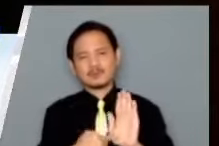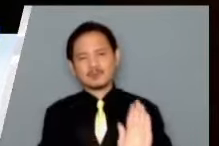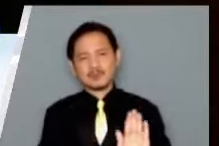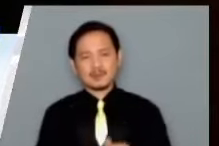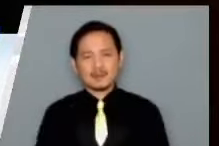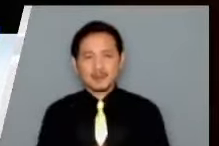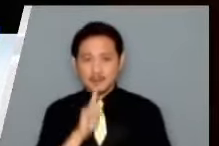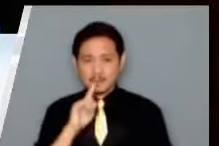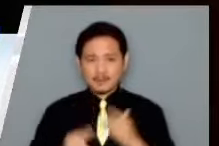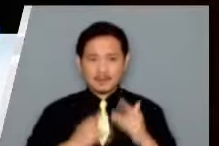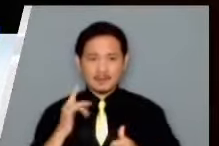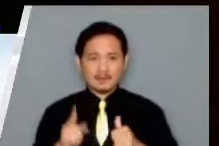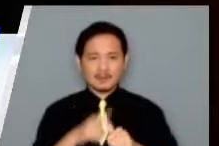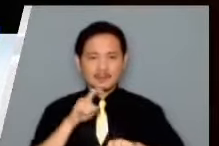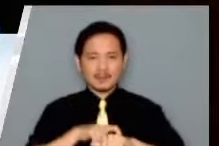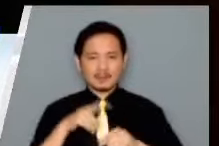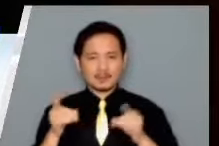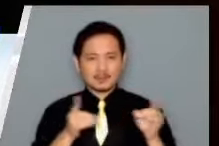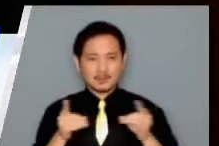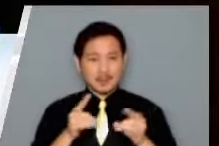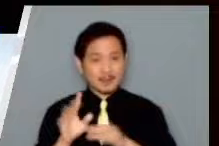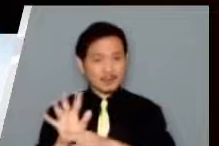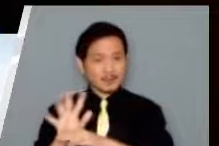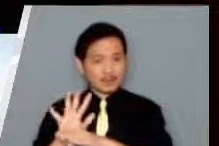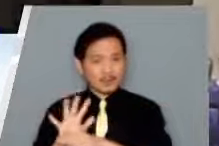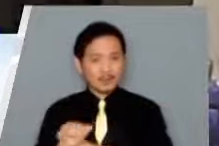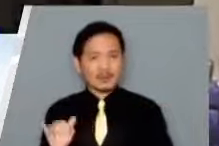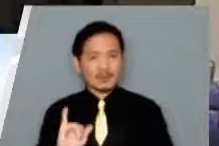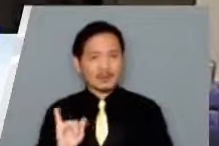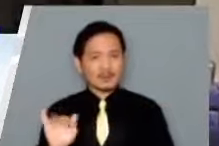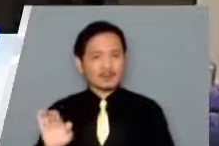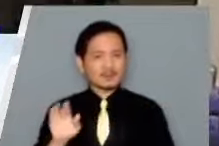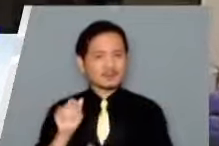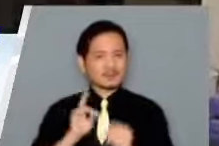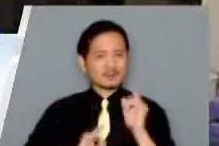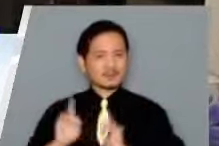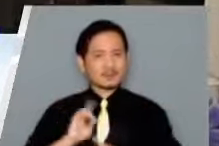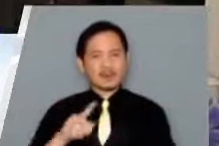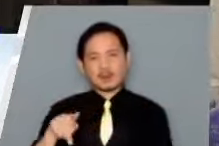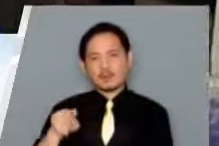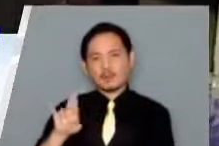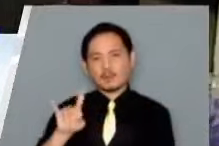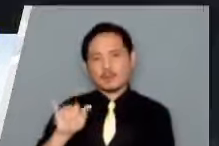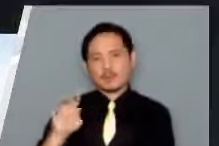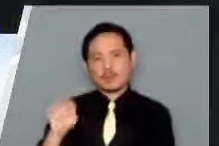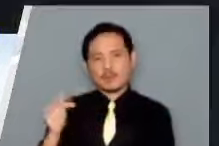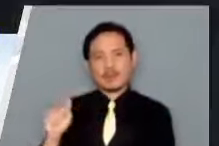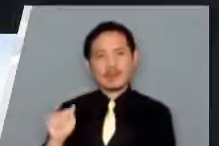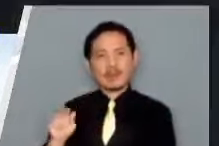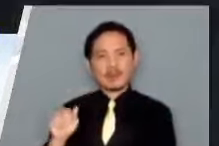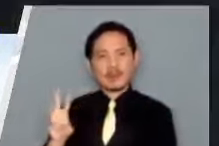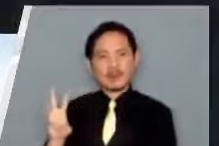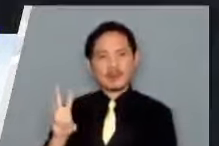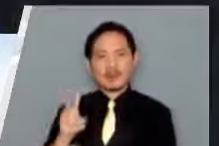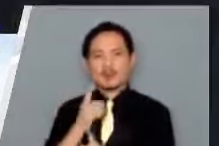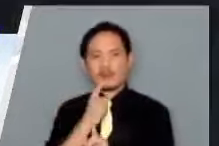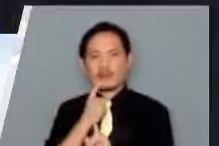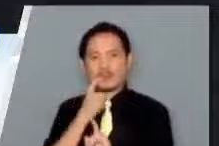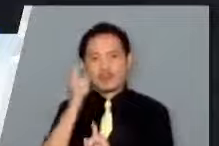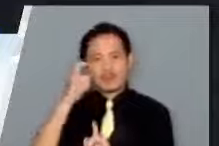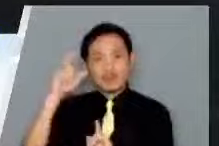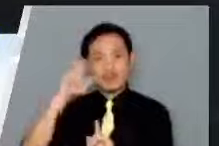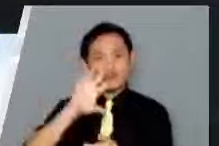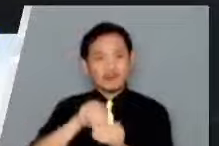ng pelikula at sa biggest family drama ng taon na Pulang Araw kung saan makakasama niya sina Barbie Forteza, David Licauco